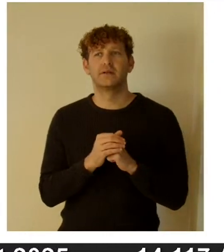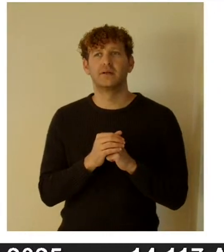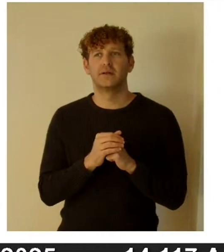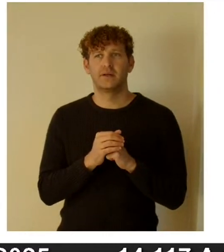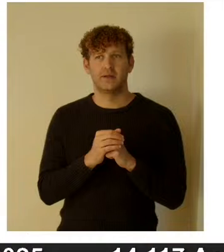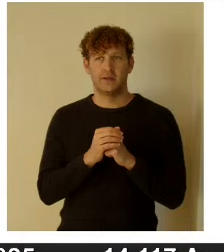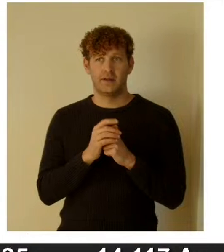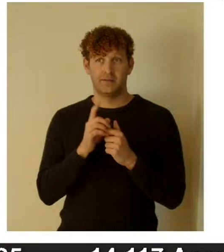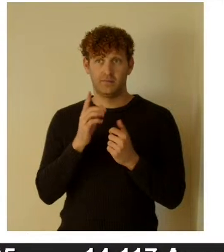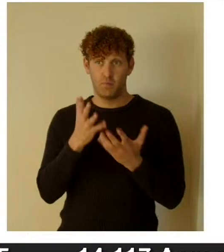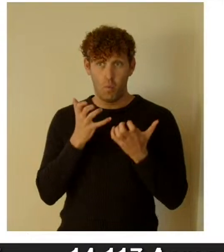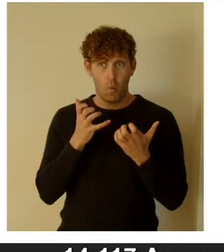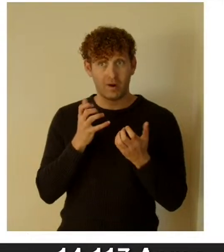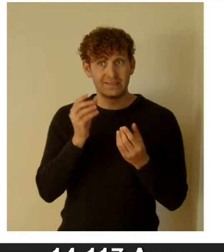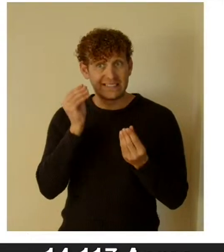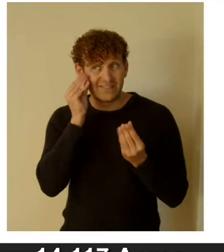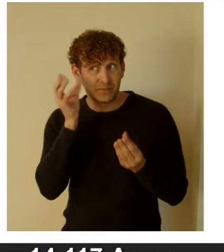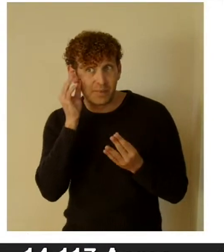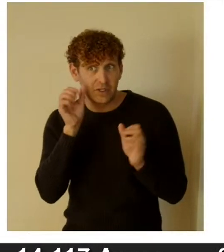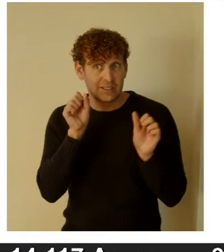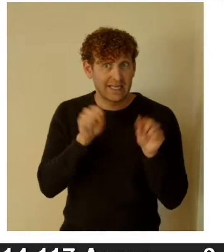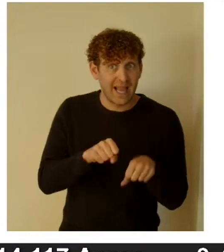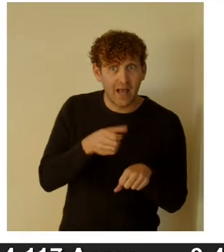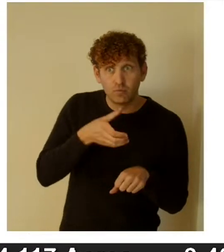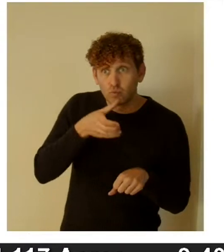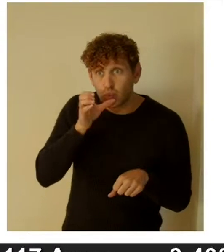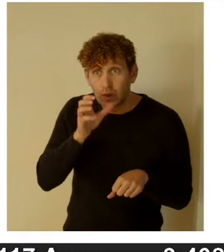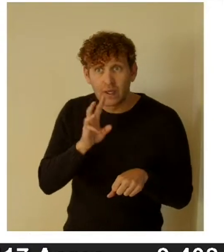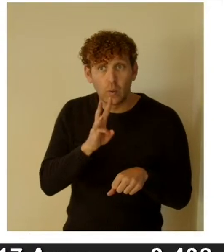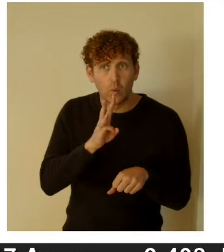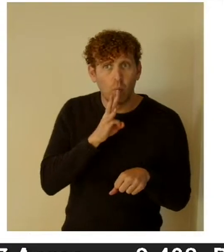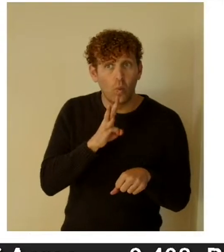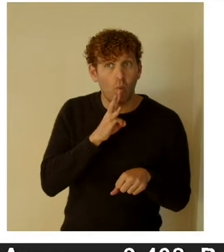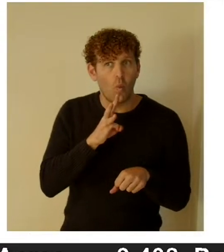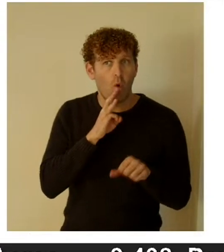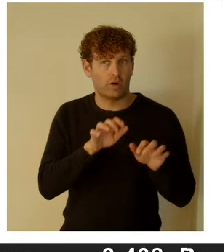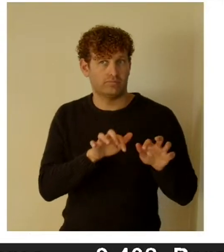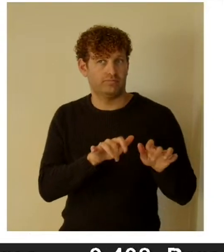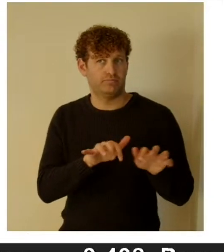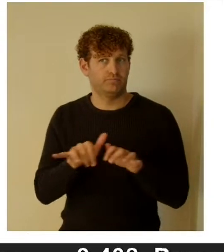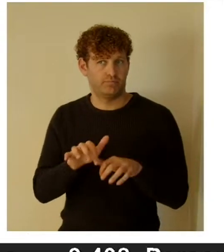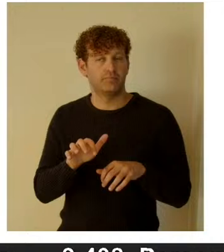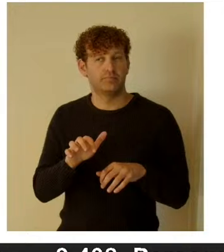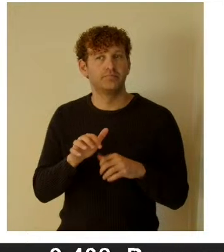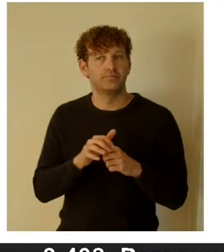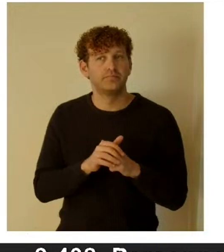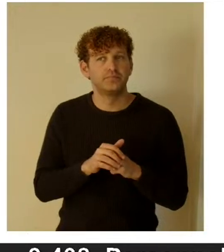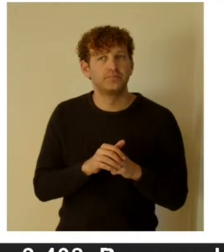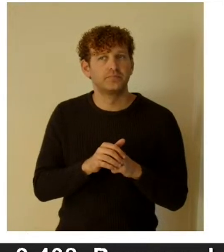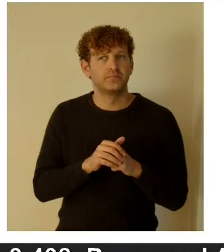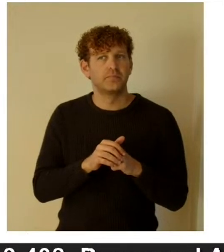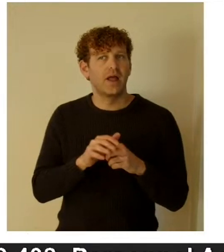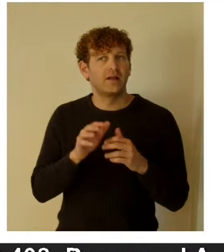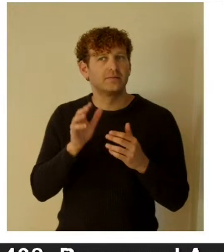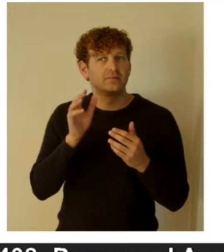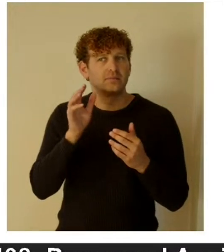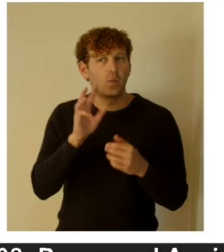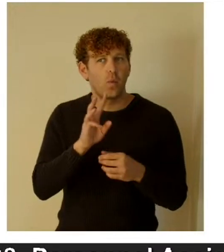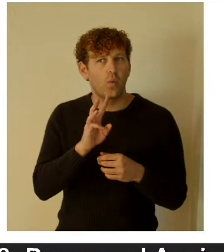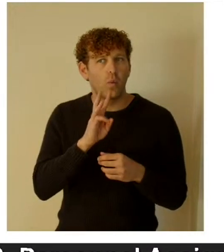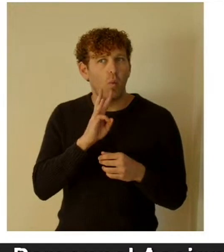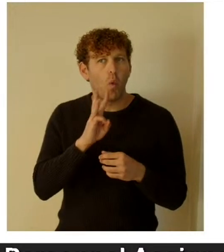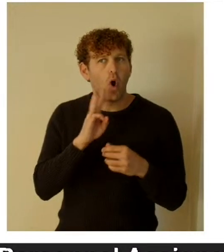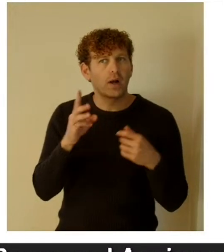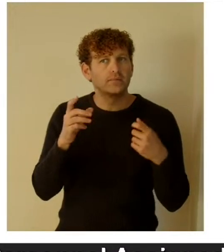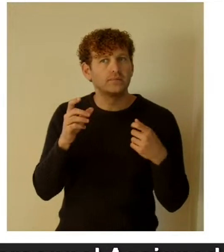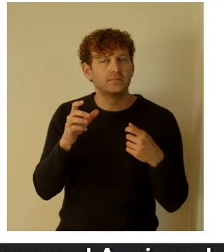can use your water, you can go to water4la.com, find out which water agency that you are being served by, and then you can go to their